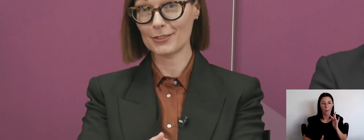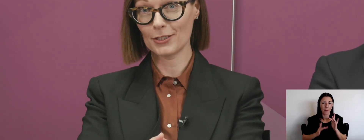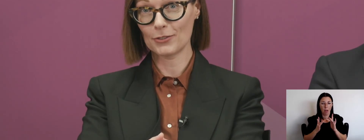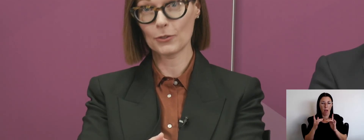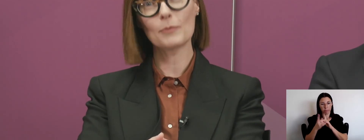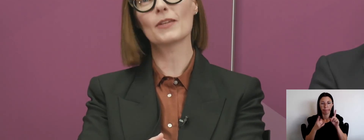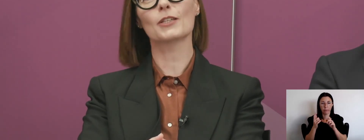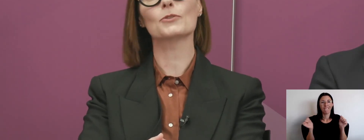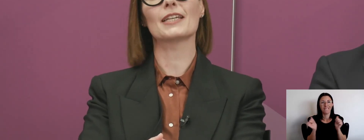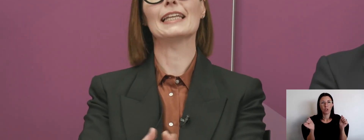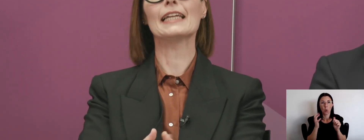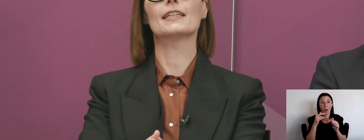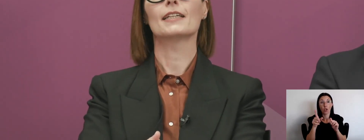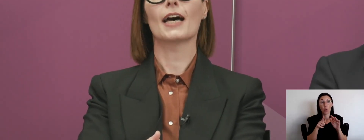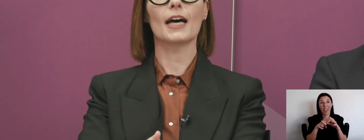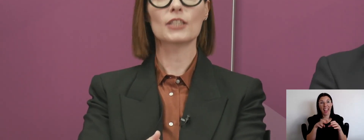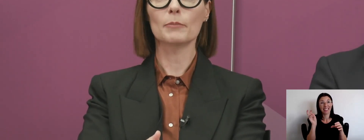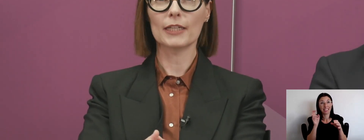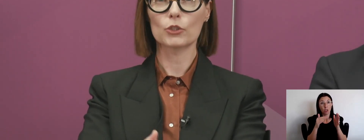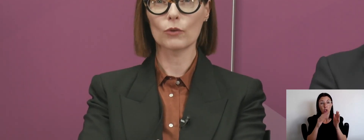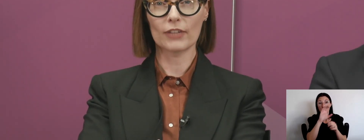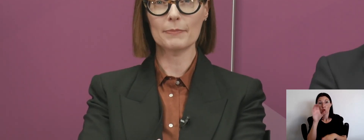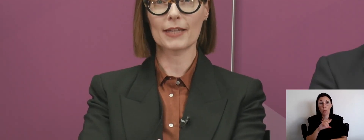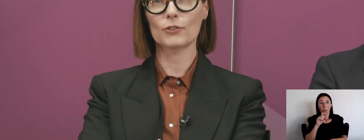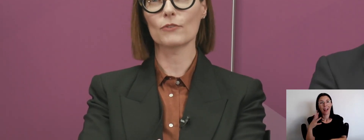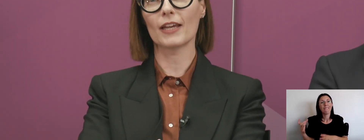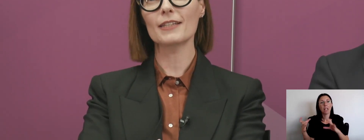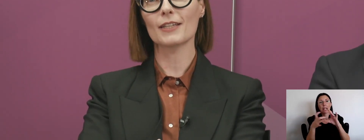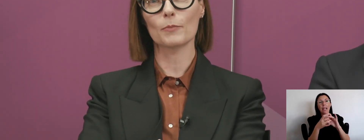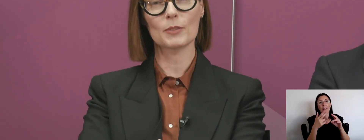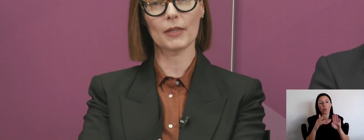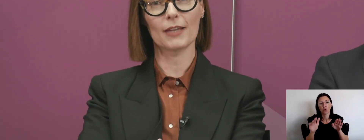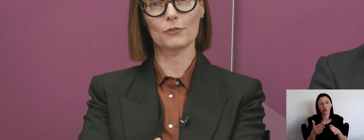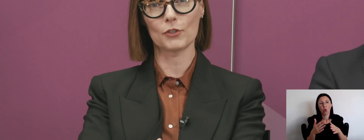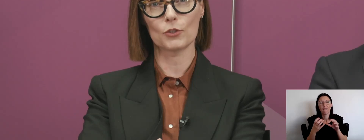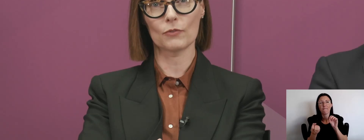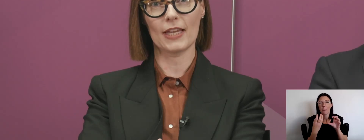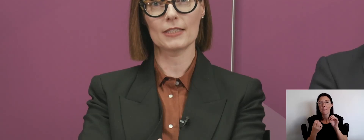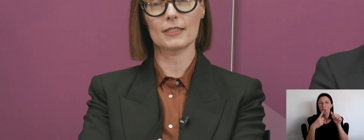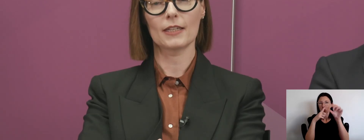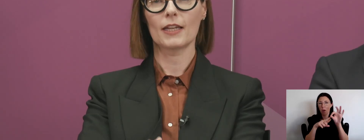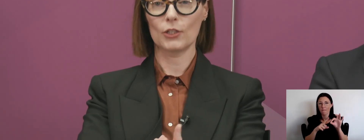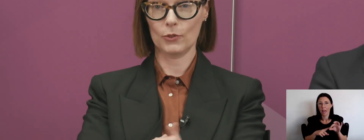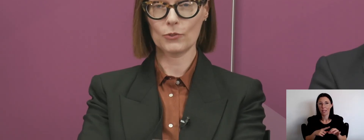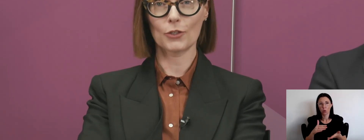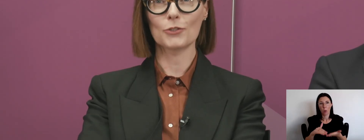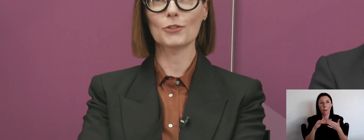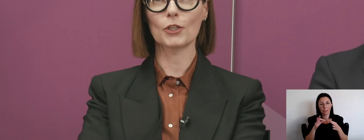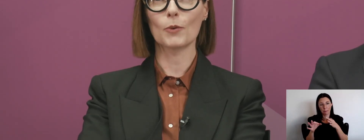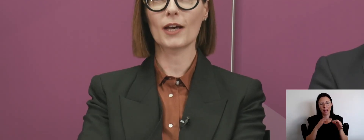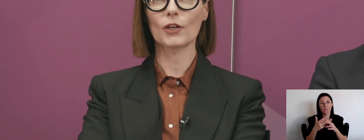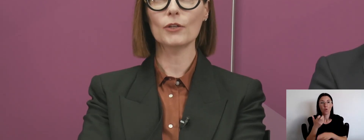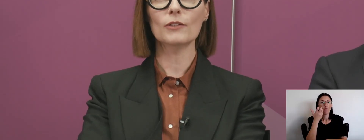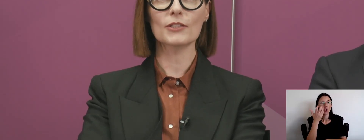when you exit Zoom that you'll see a link to complete a short feedback survey to help us plan for future events. You can also use